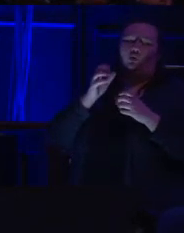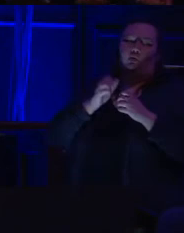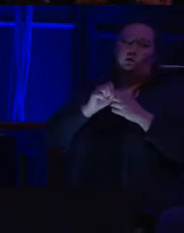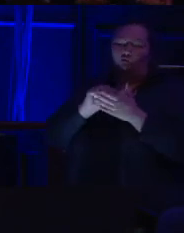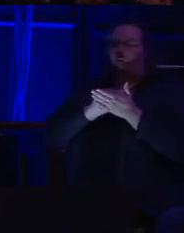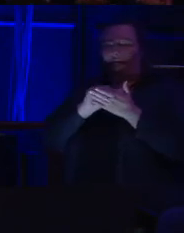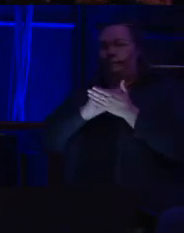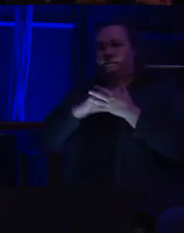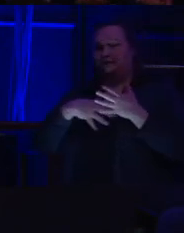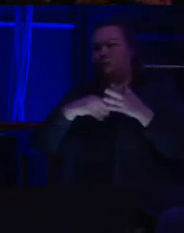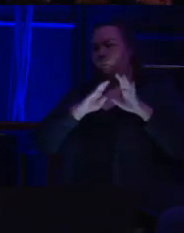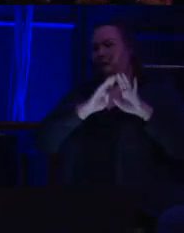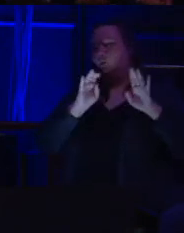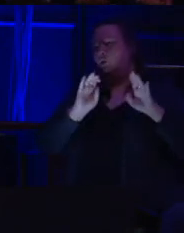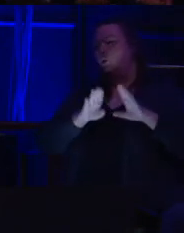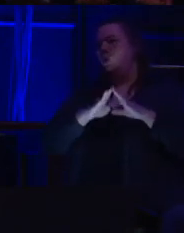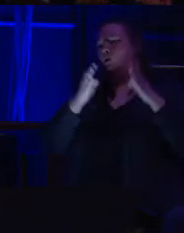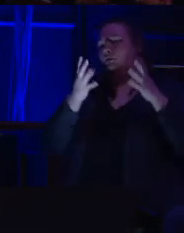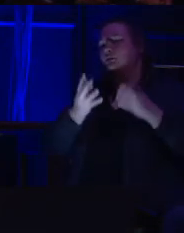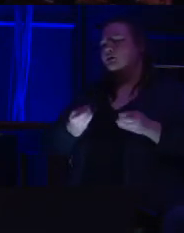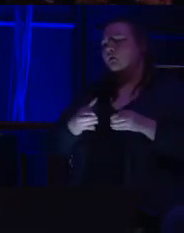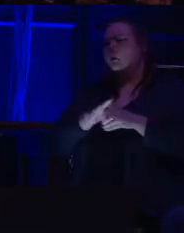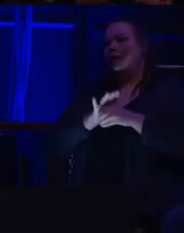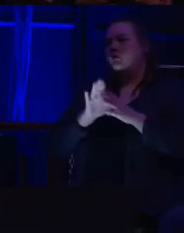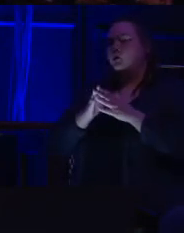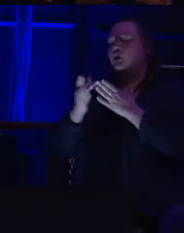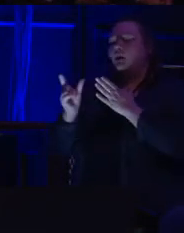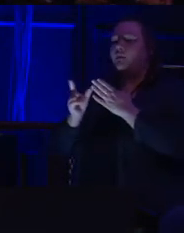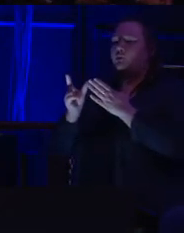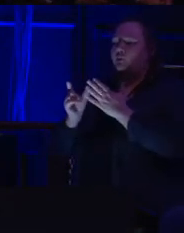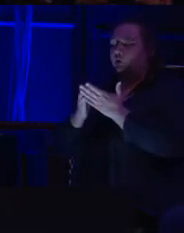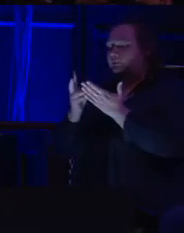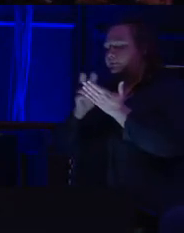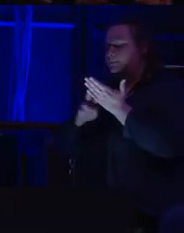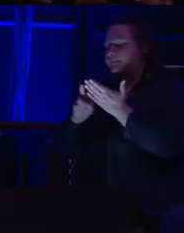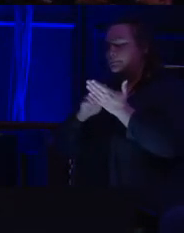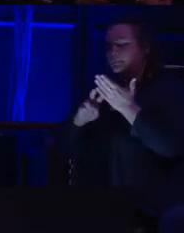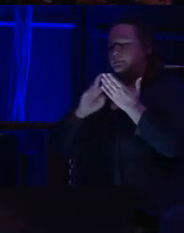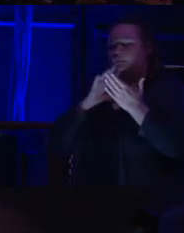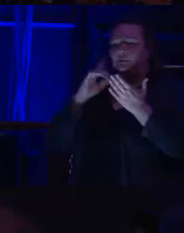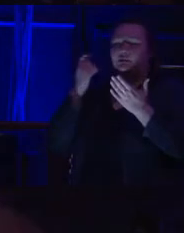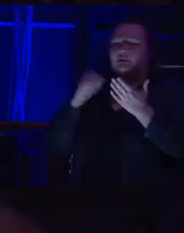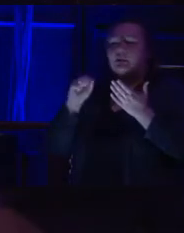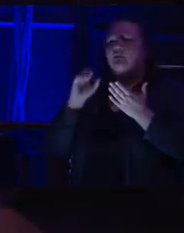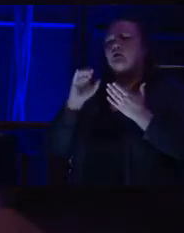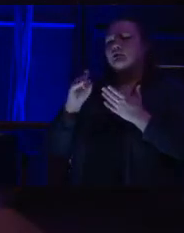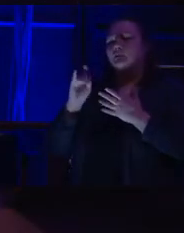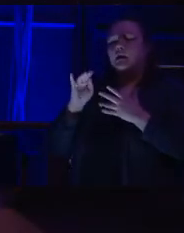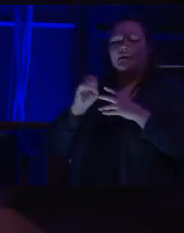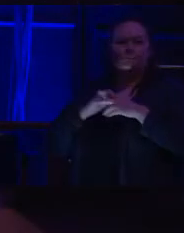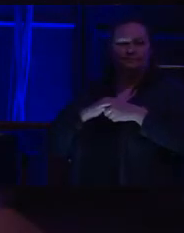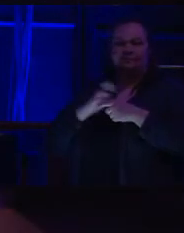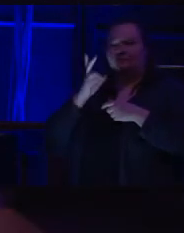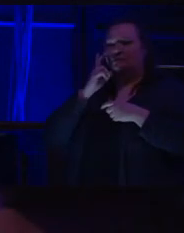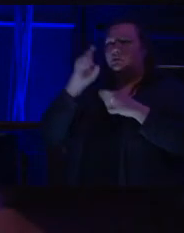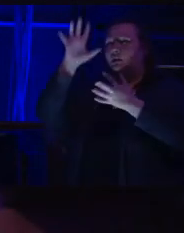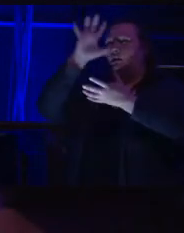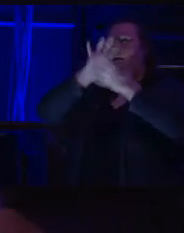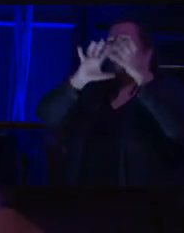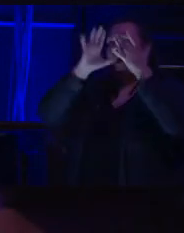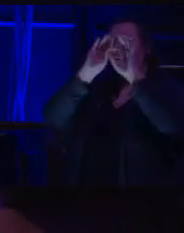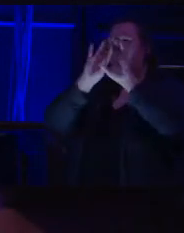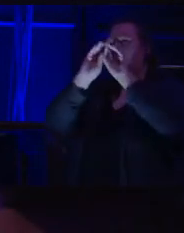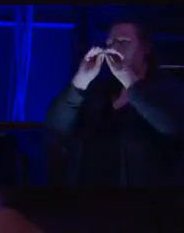or opening the soft cover of a library book to admire its silver spine. See the clouds lifting to